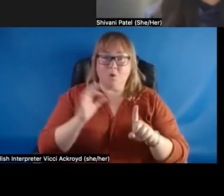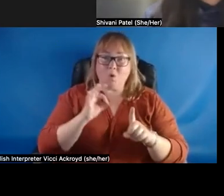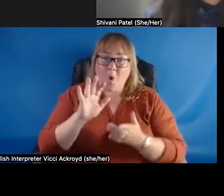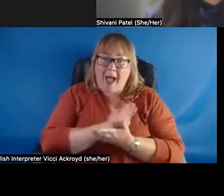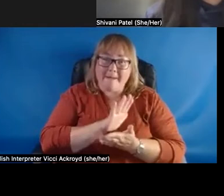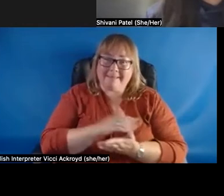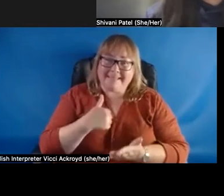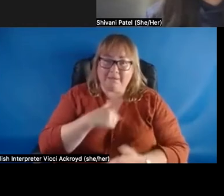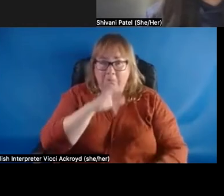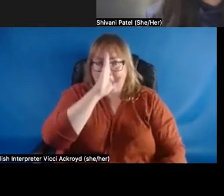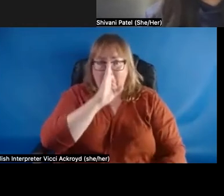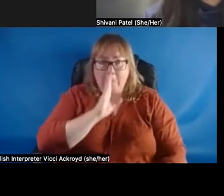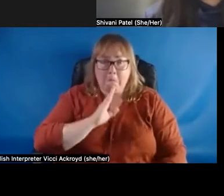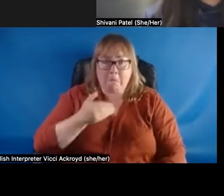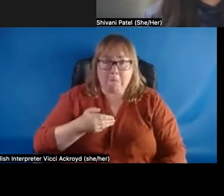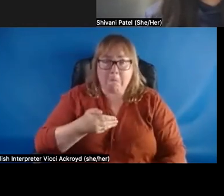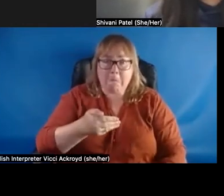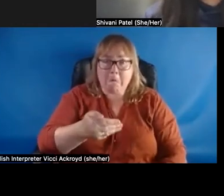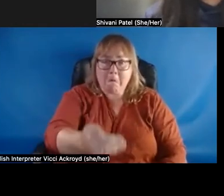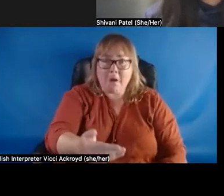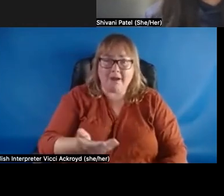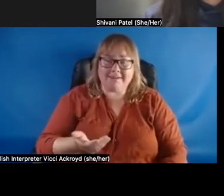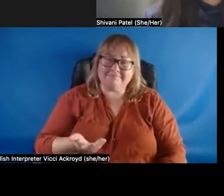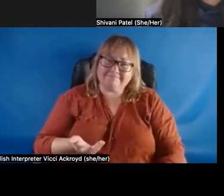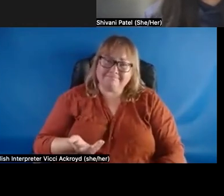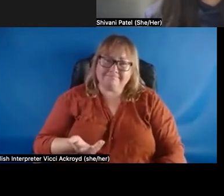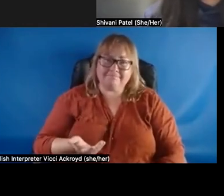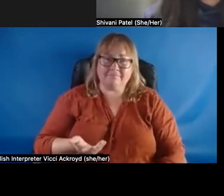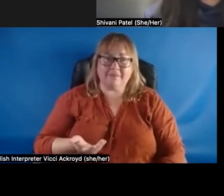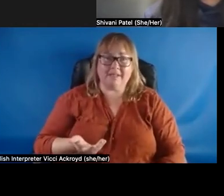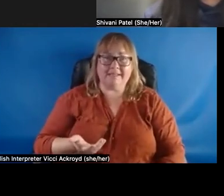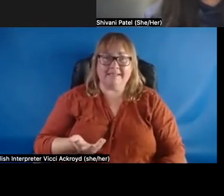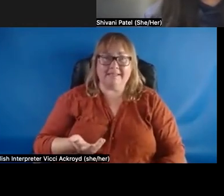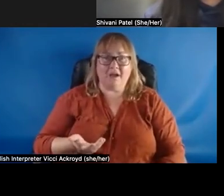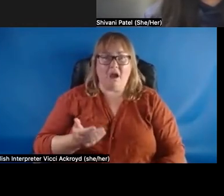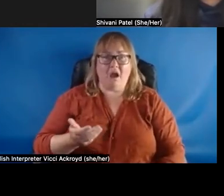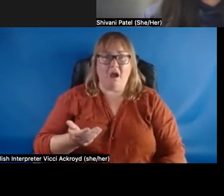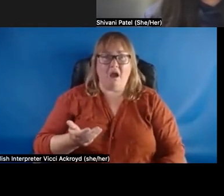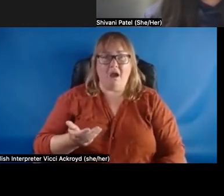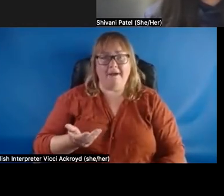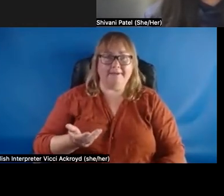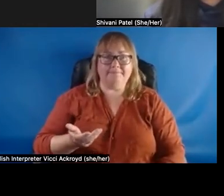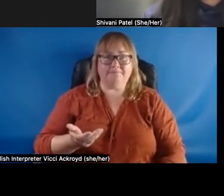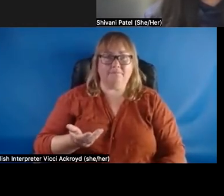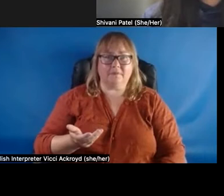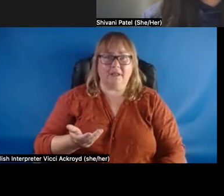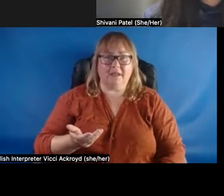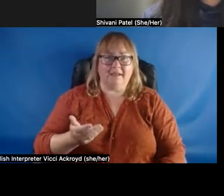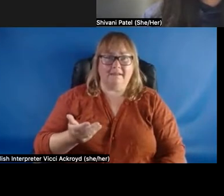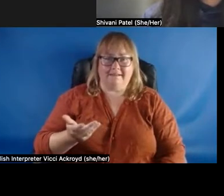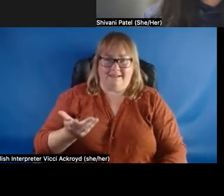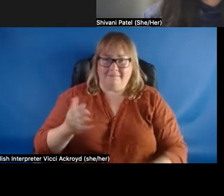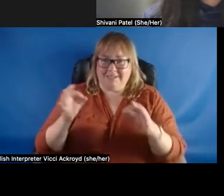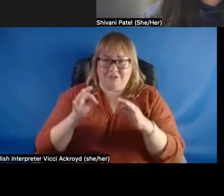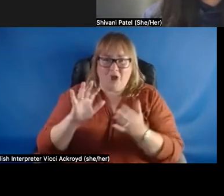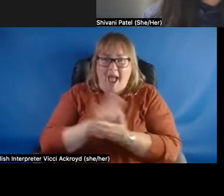then you did listen to someone, and then you're not happy, and how can you be